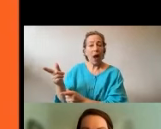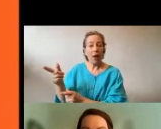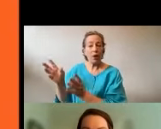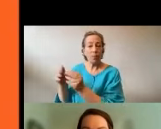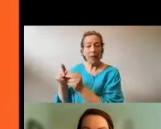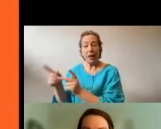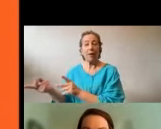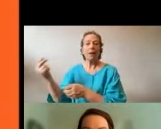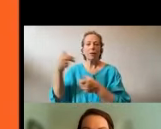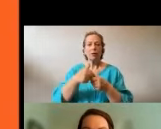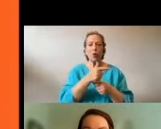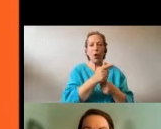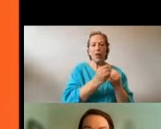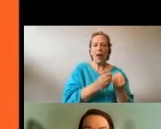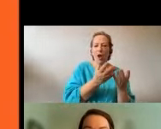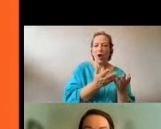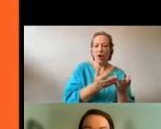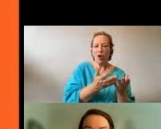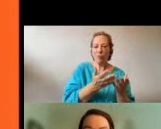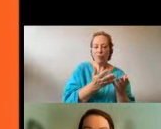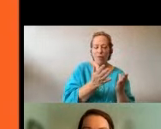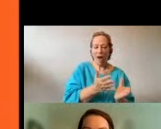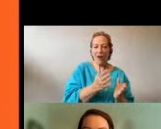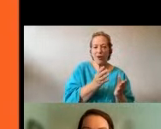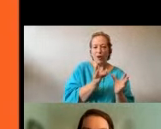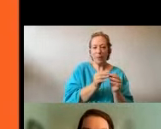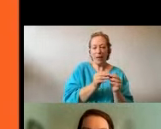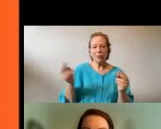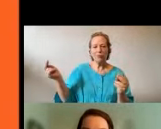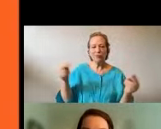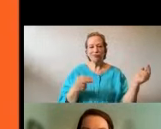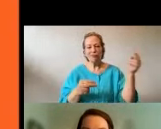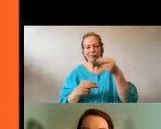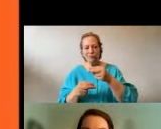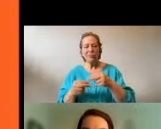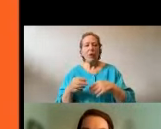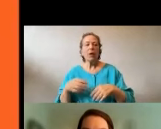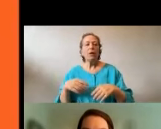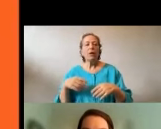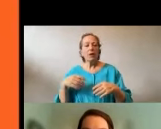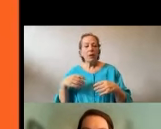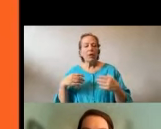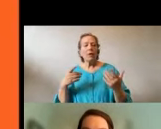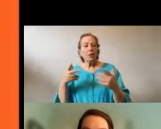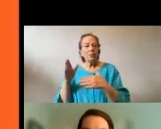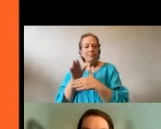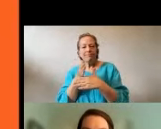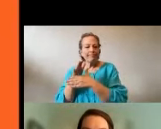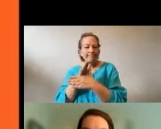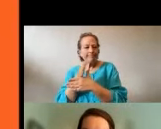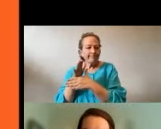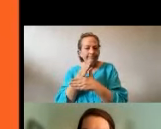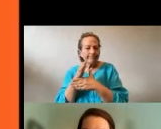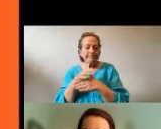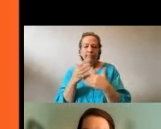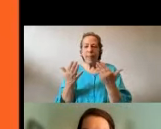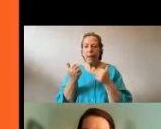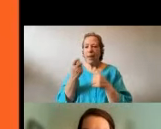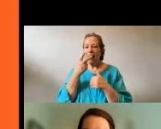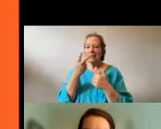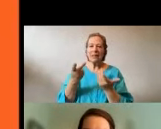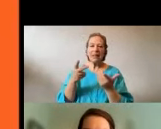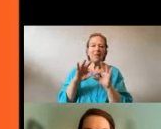give updates, just to say, hey, we're seeing that students or families are really having trouble with school enrollment